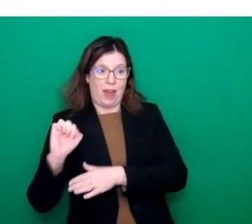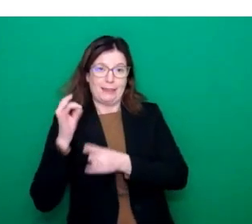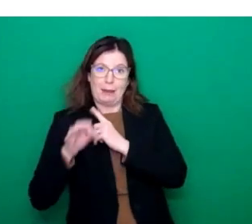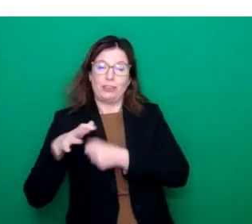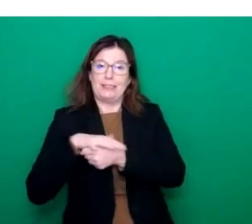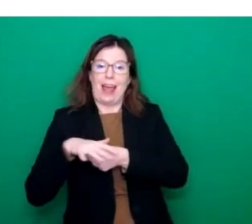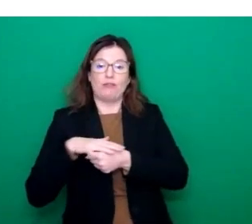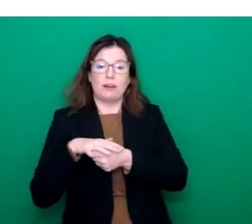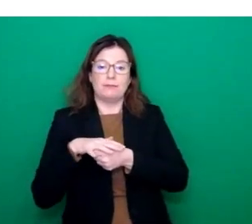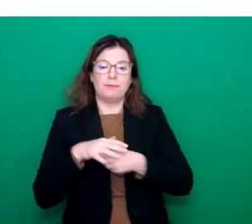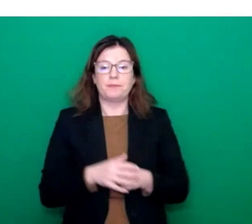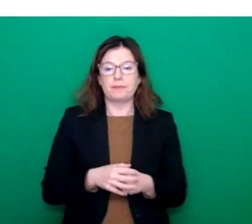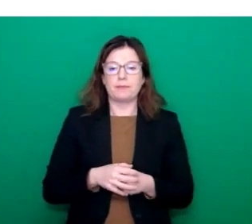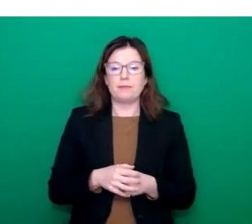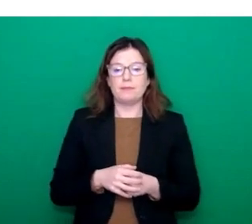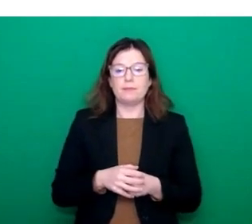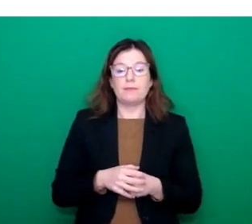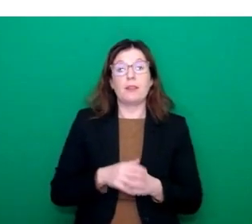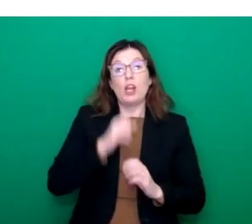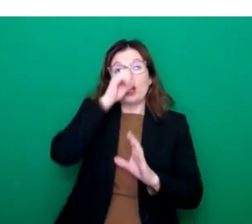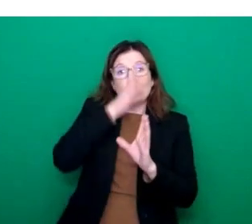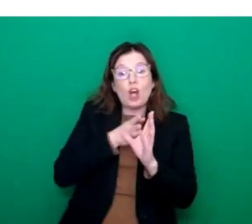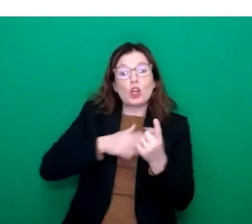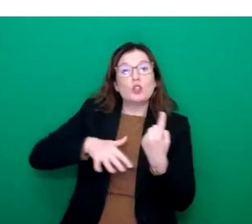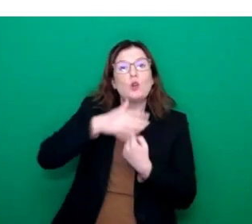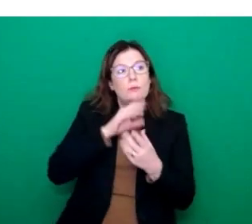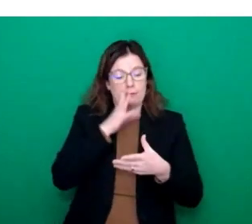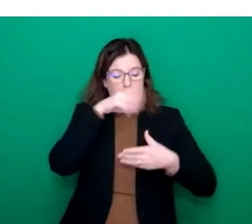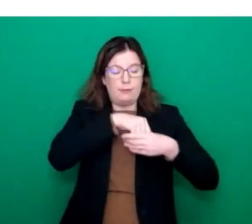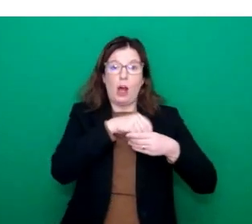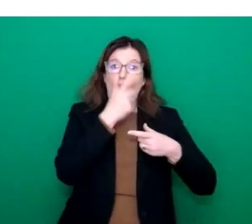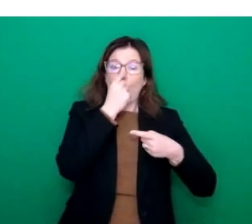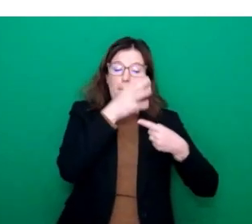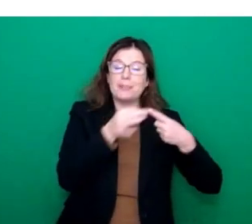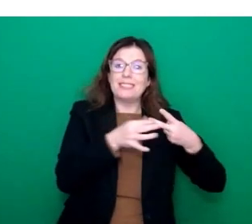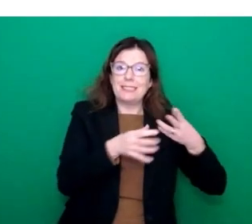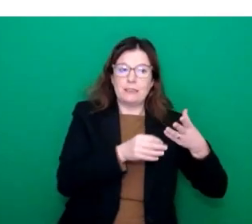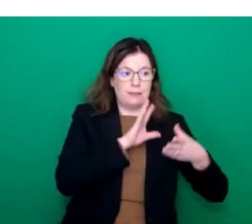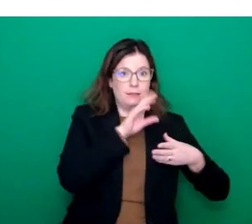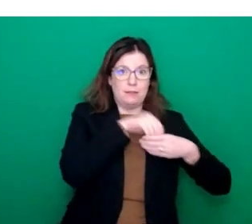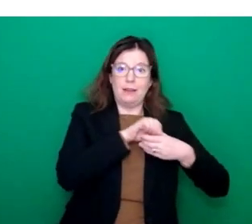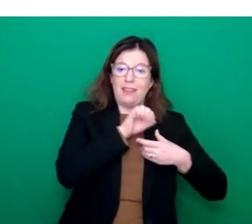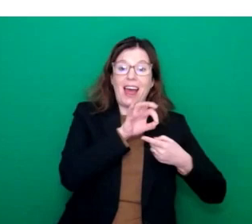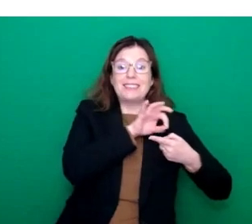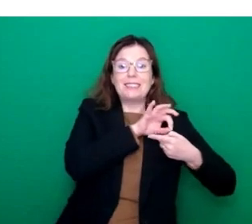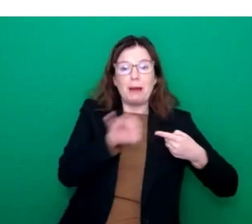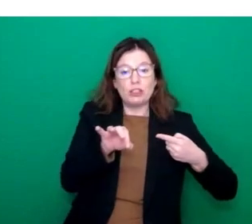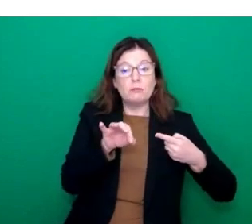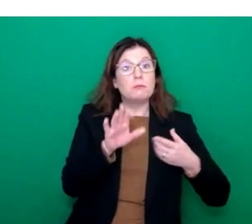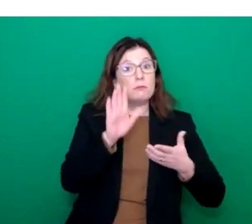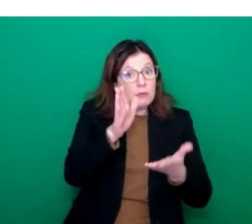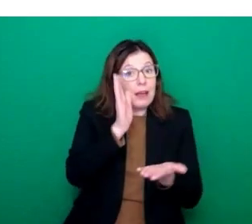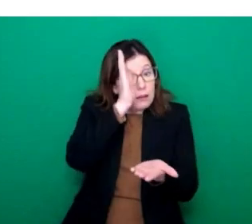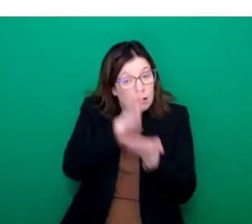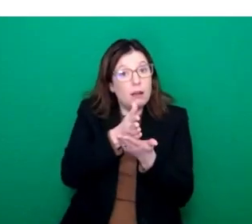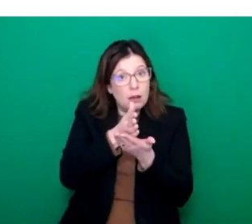is applying a range of psychosocial competencies directly within the specialisms, and it's fully integrated.